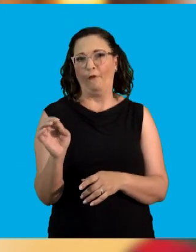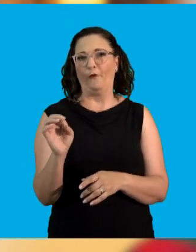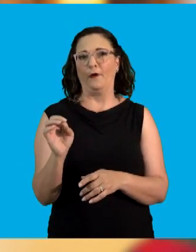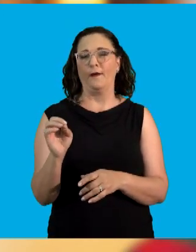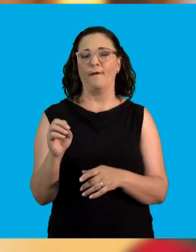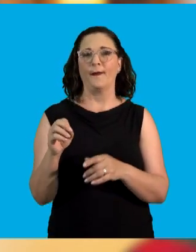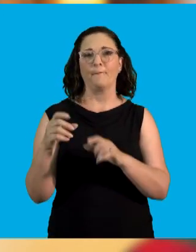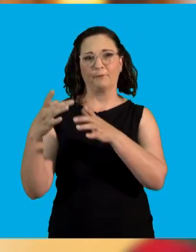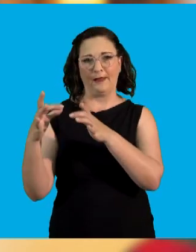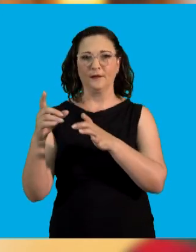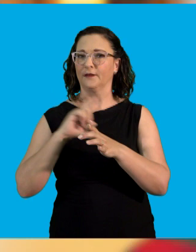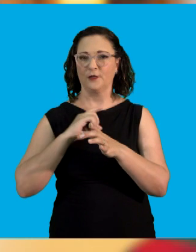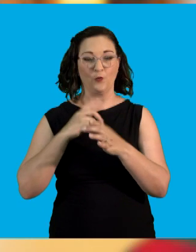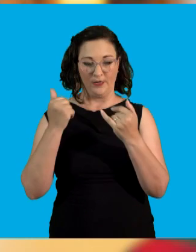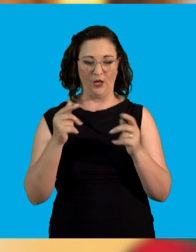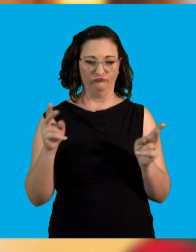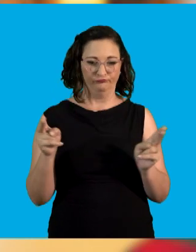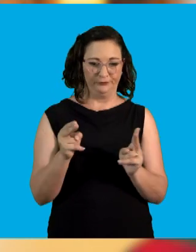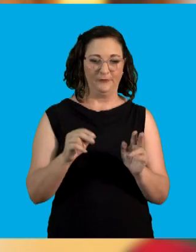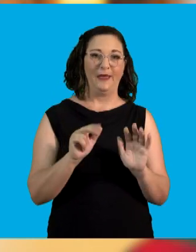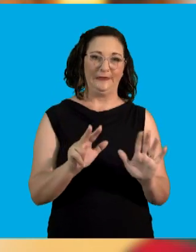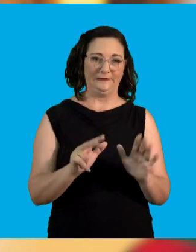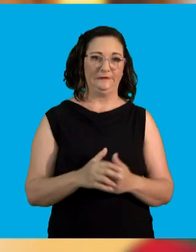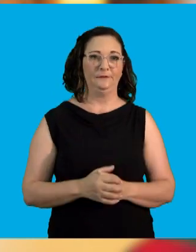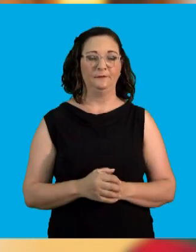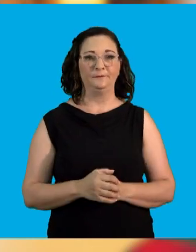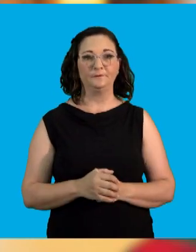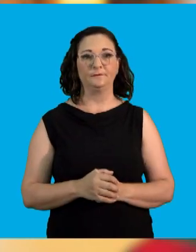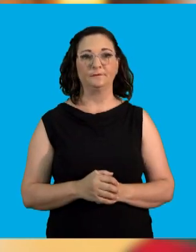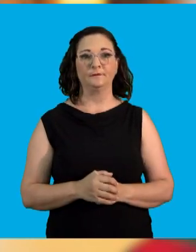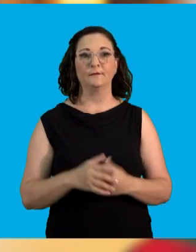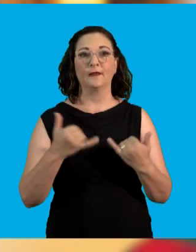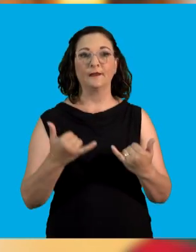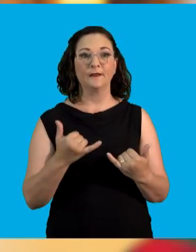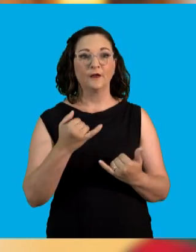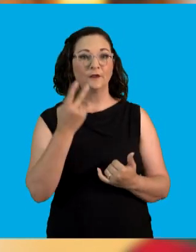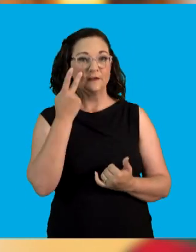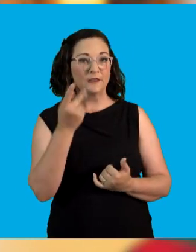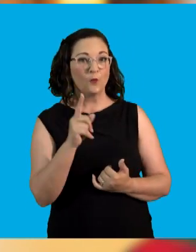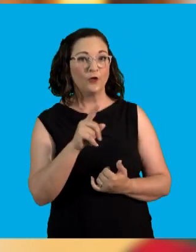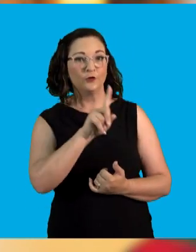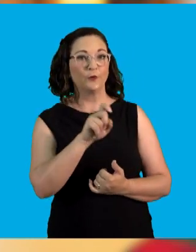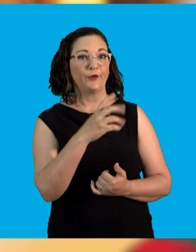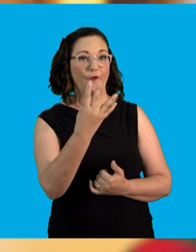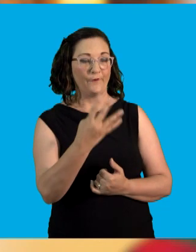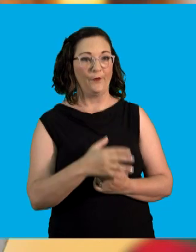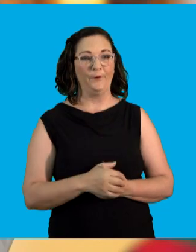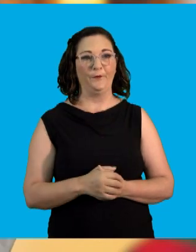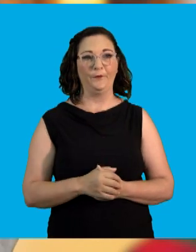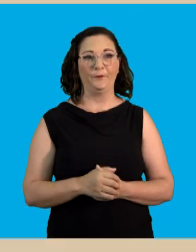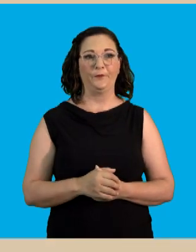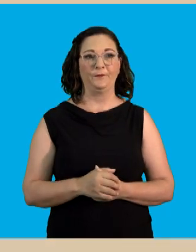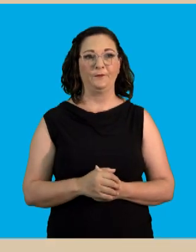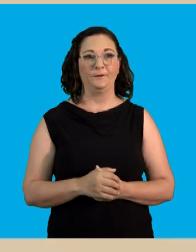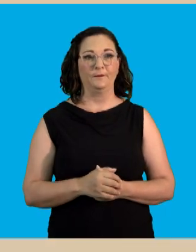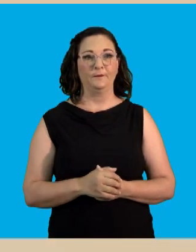total number of 8 planets in our solar system. All right. Now let us look at question number 4. Question number